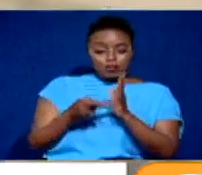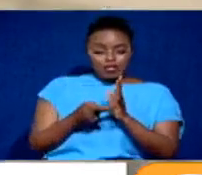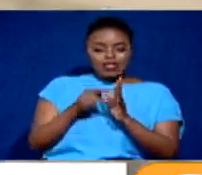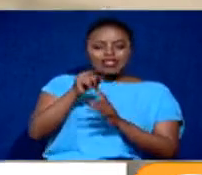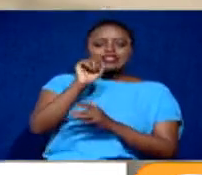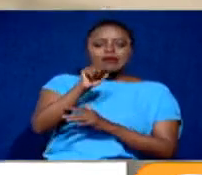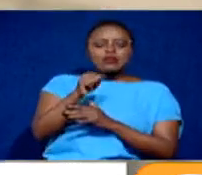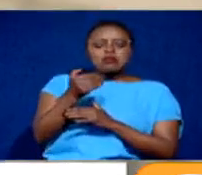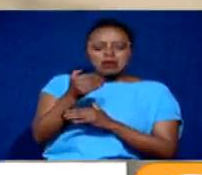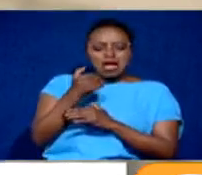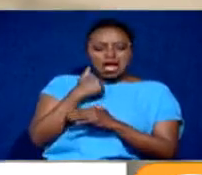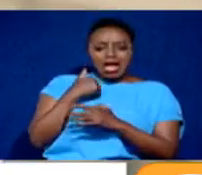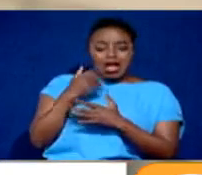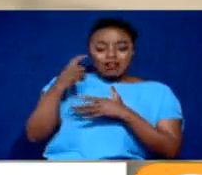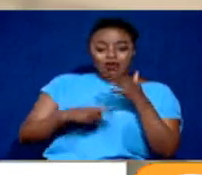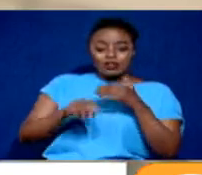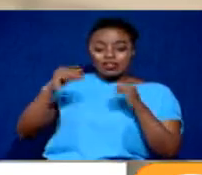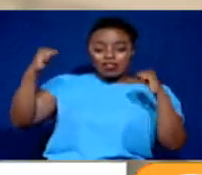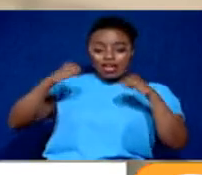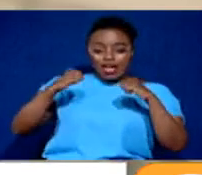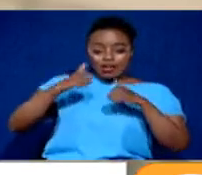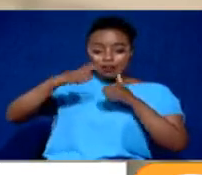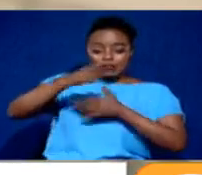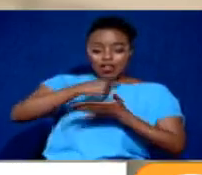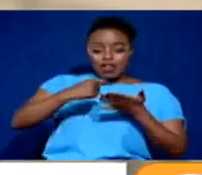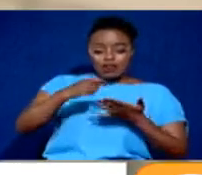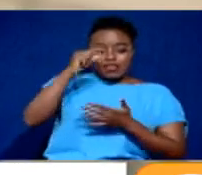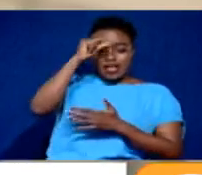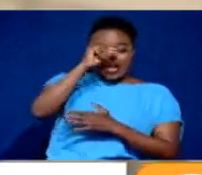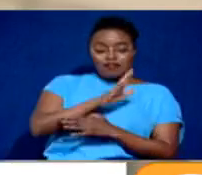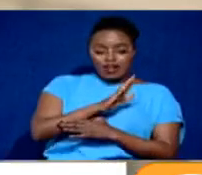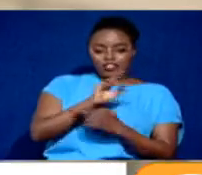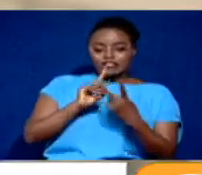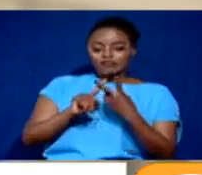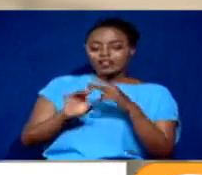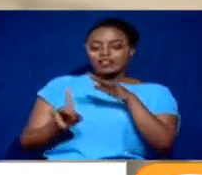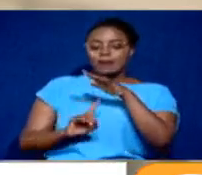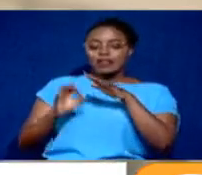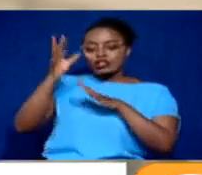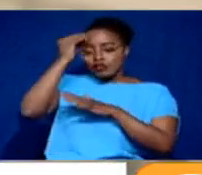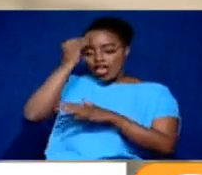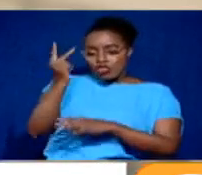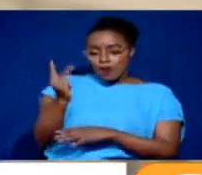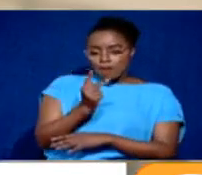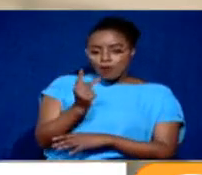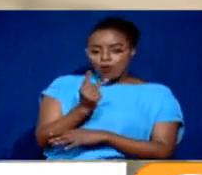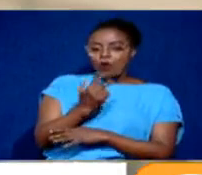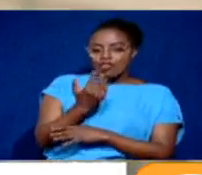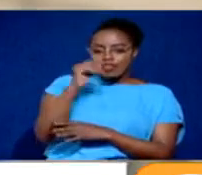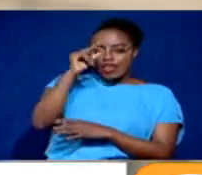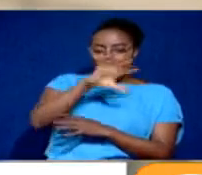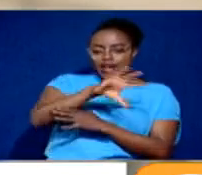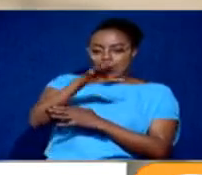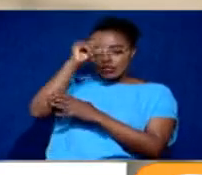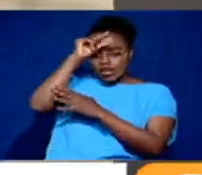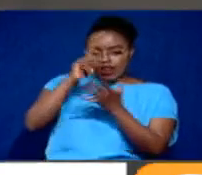This would come at a cost under the MOU signed between the county governments and the Ministry of Health. The devolved units each